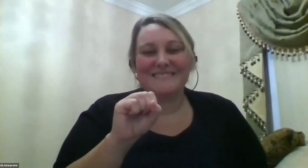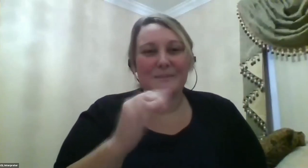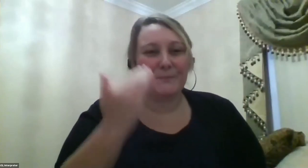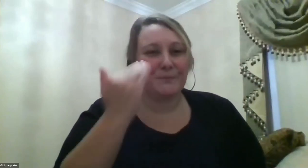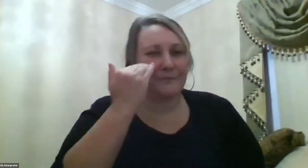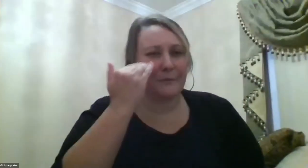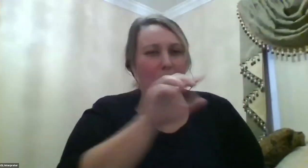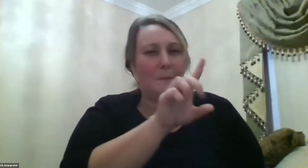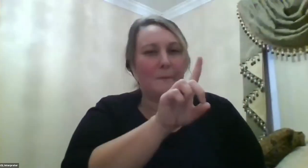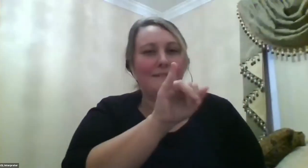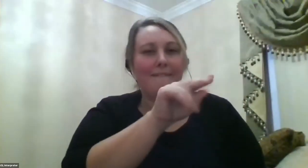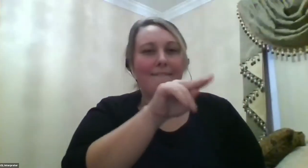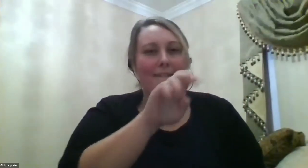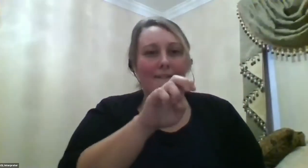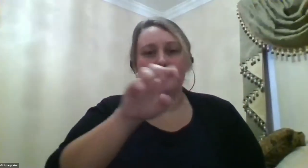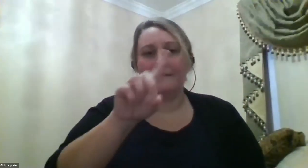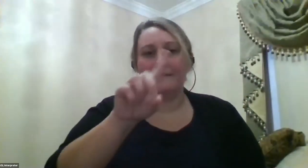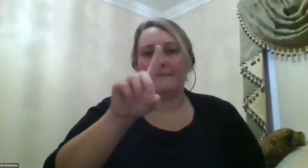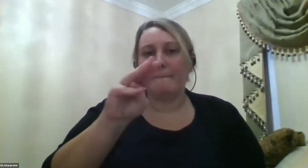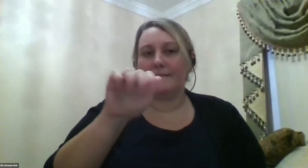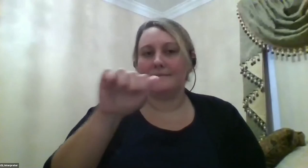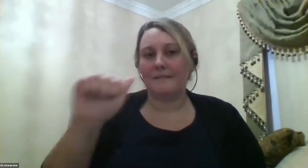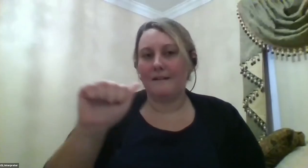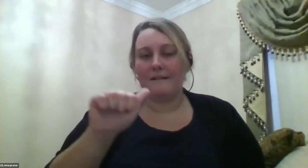Camper's Subgirls, um,